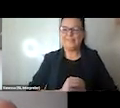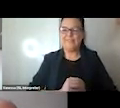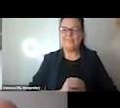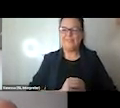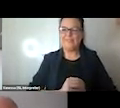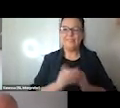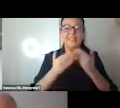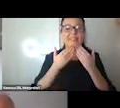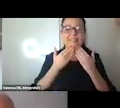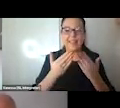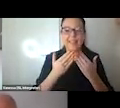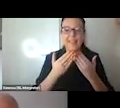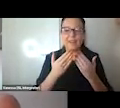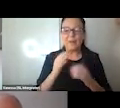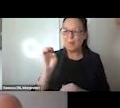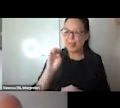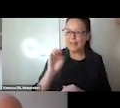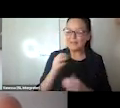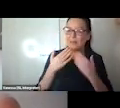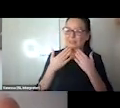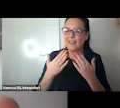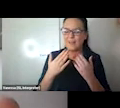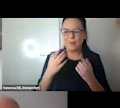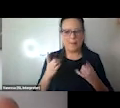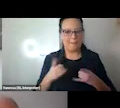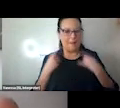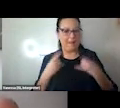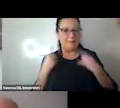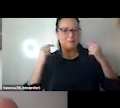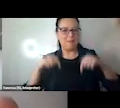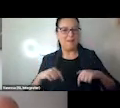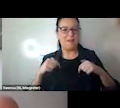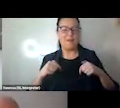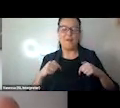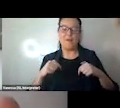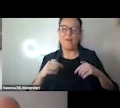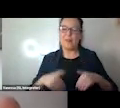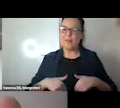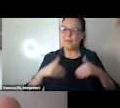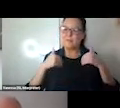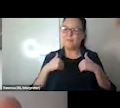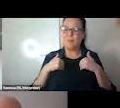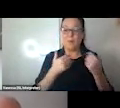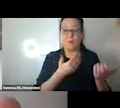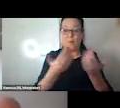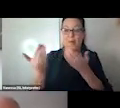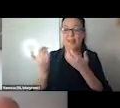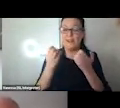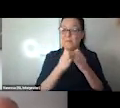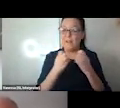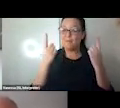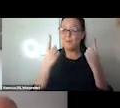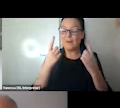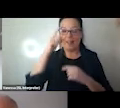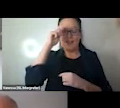Thank you very much, Elizabeth. Delighted to be part of this here this morning, and welcome everyone. I think we have over